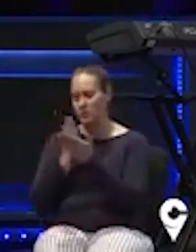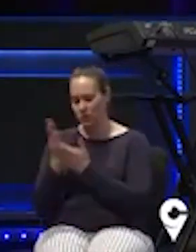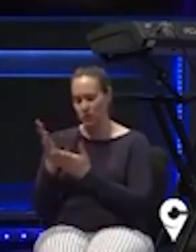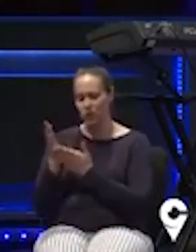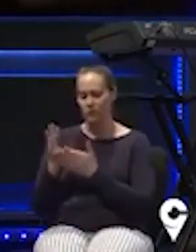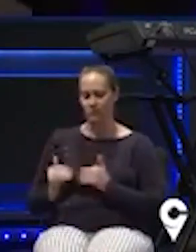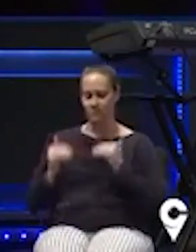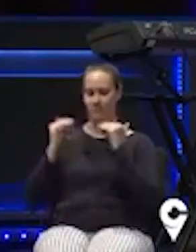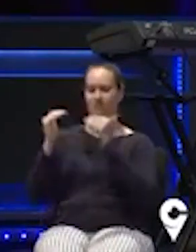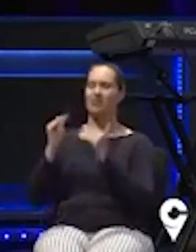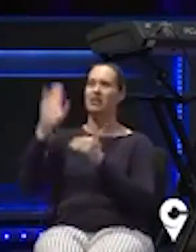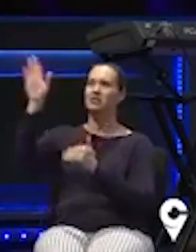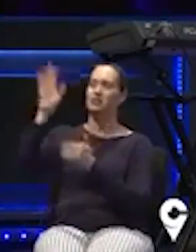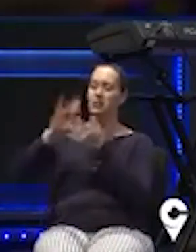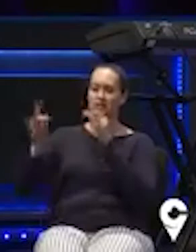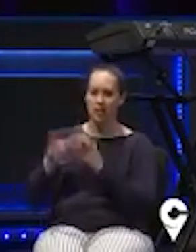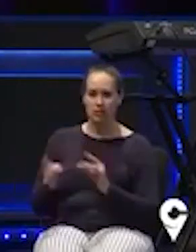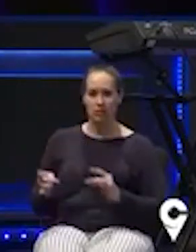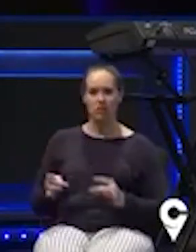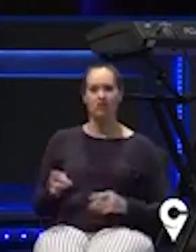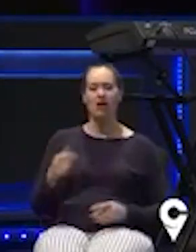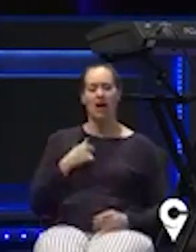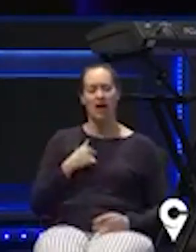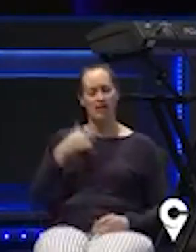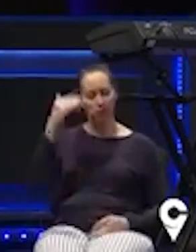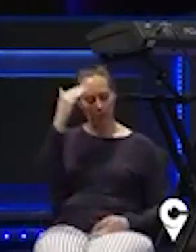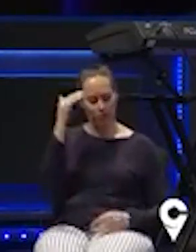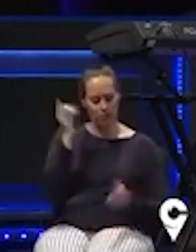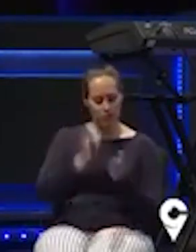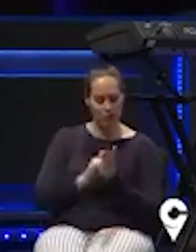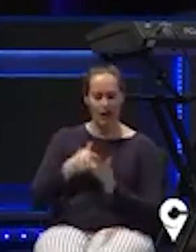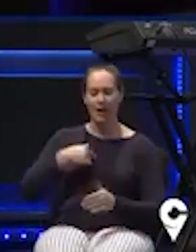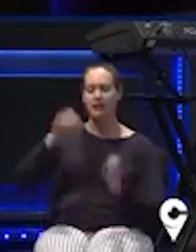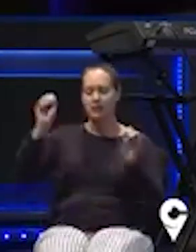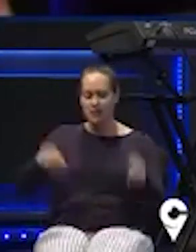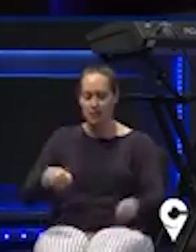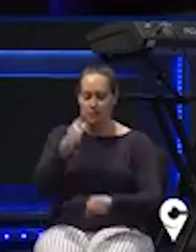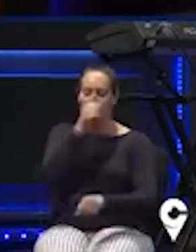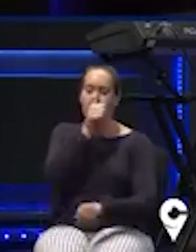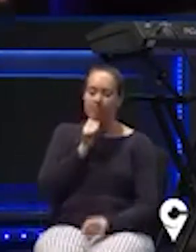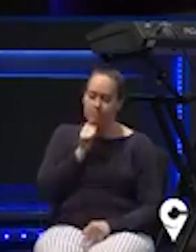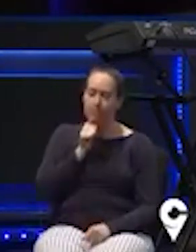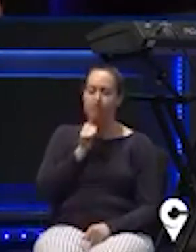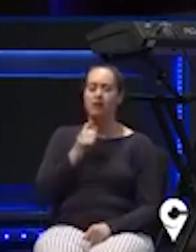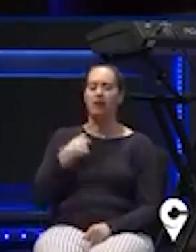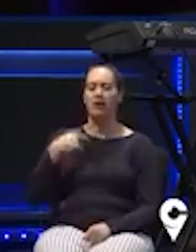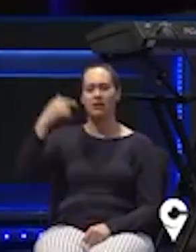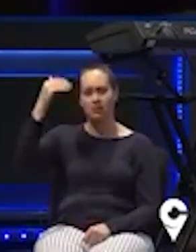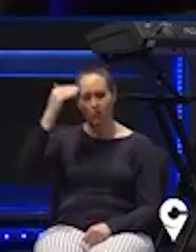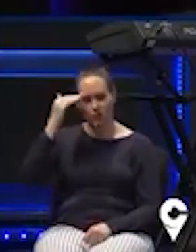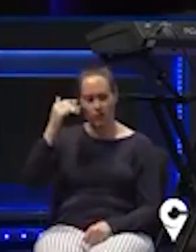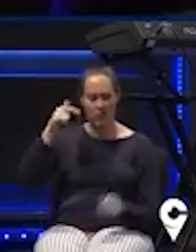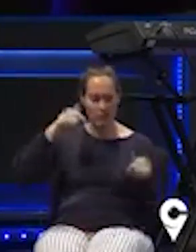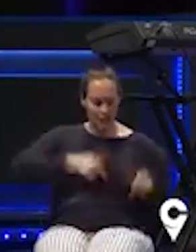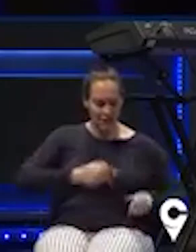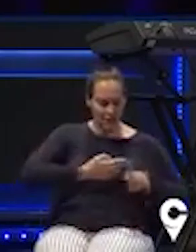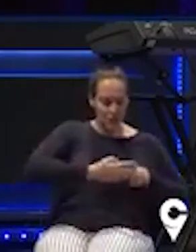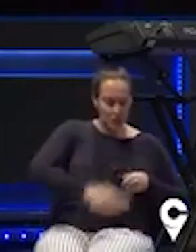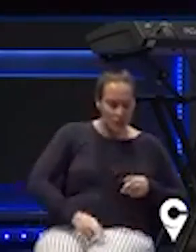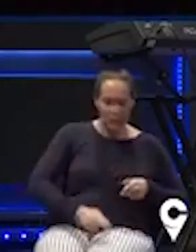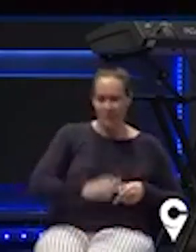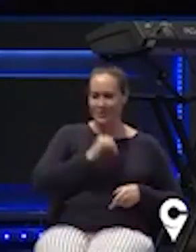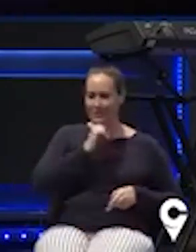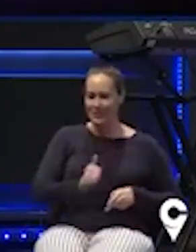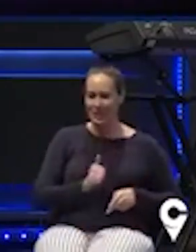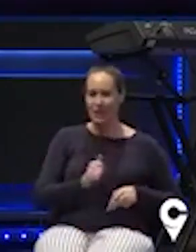gospel. And because I know that, I can endure what I'm going through right now because I know this will not last. This has